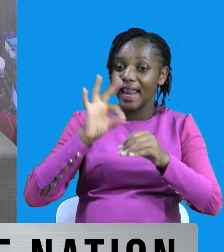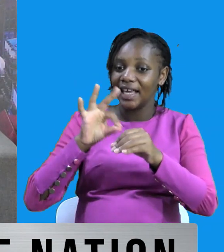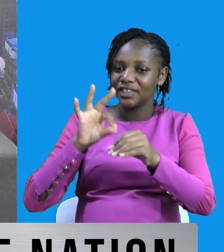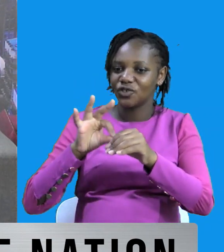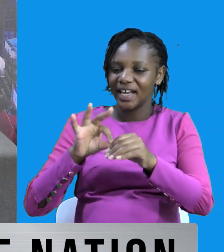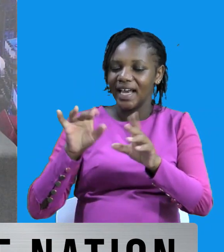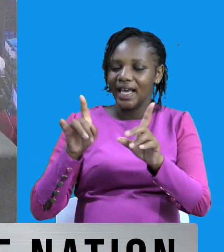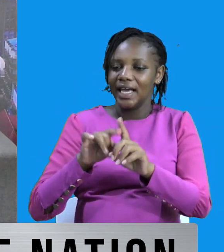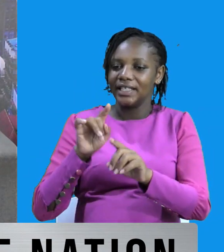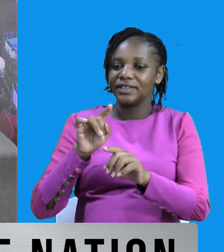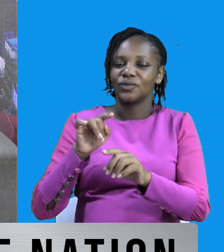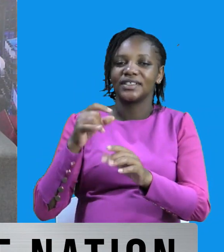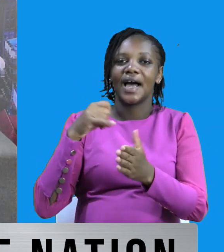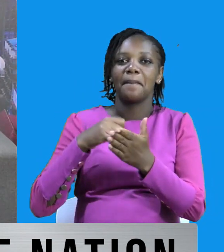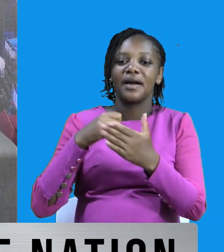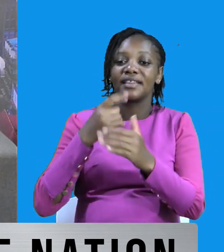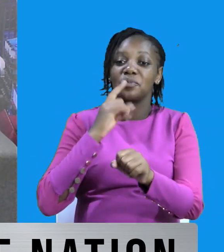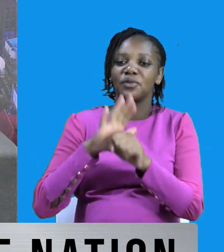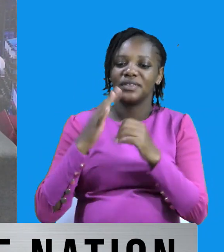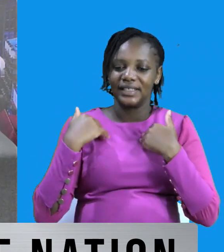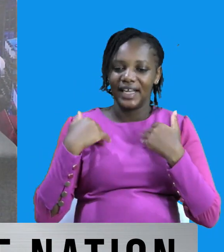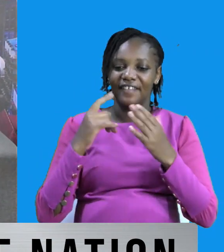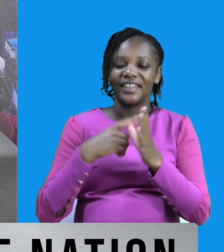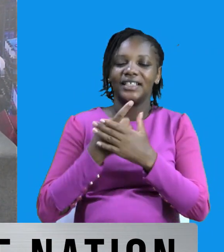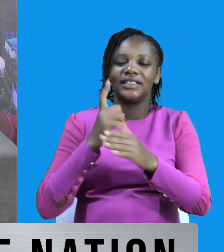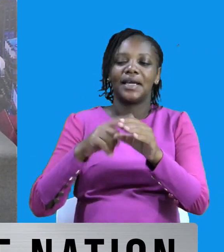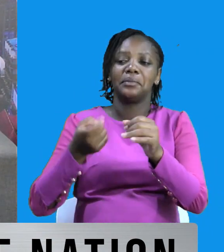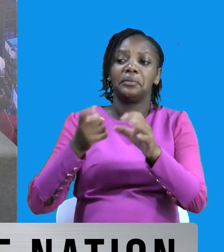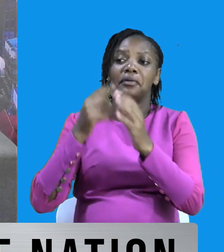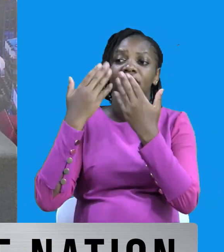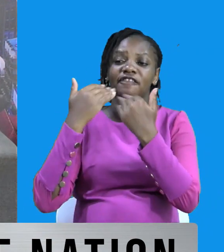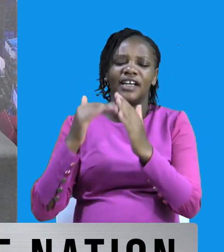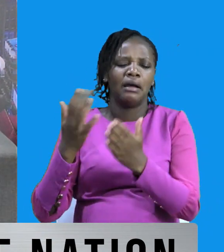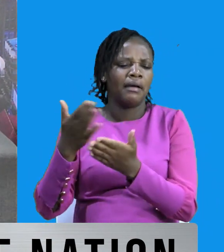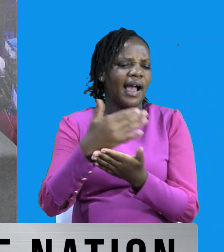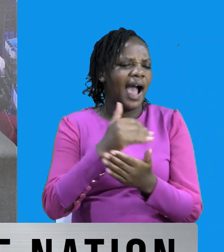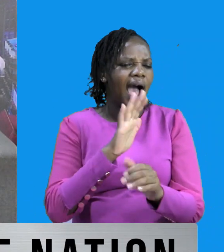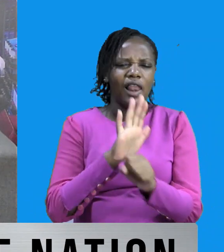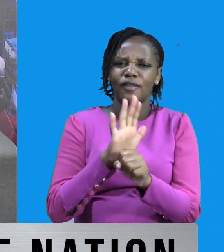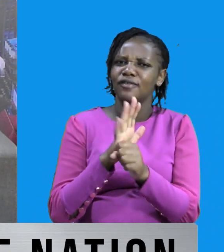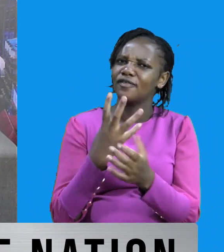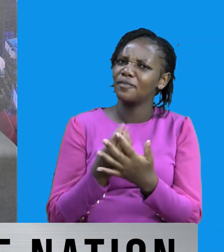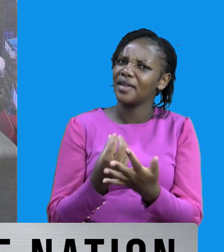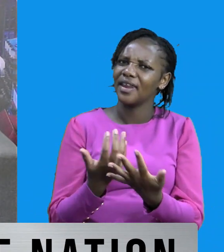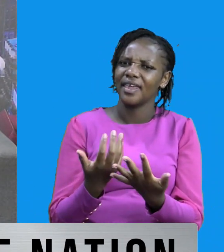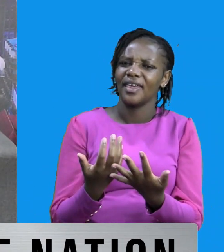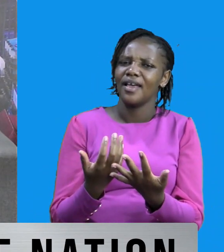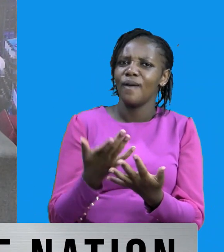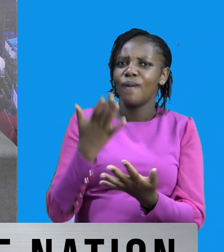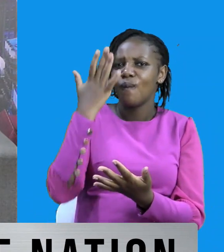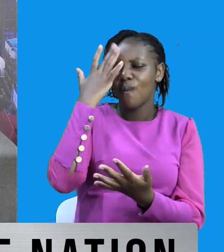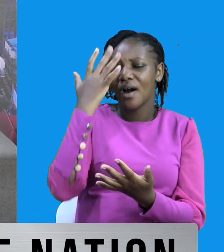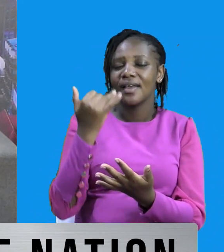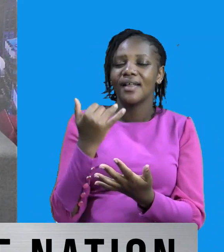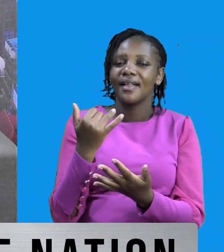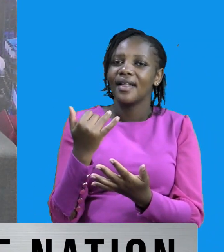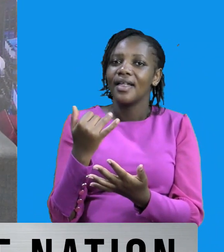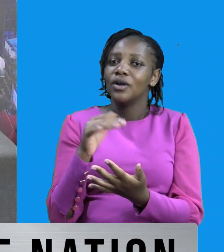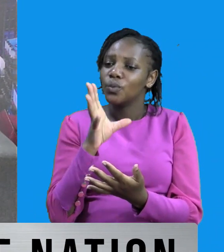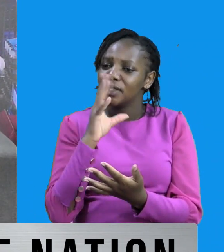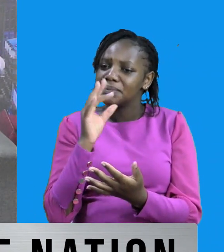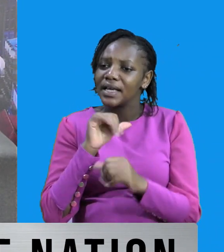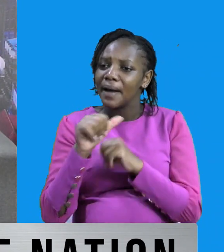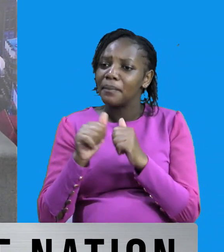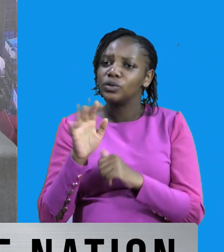one of the promises they made. And then when they get into it, they are collecting a lot of, debt. We talked about debt in the